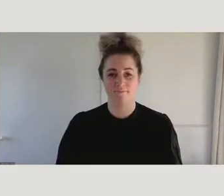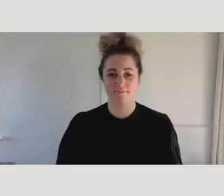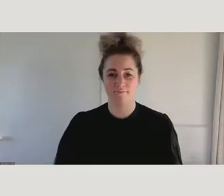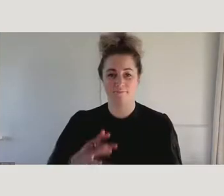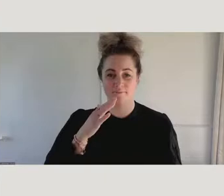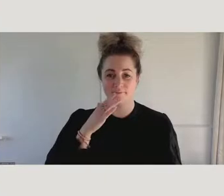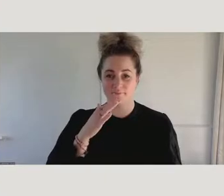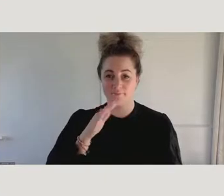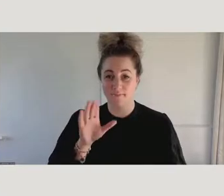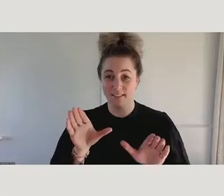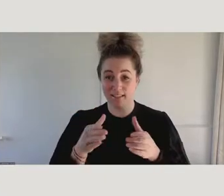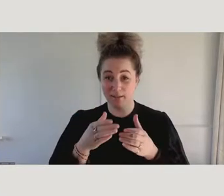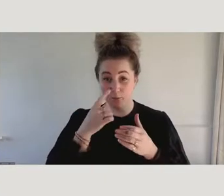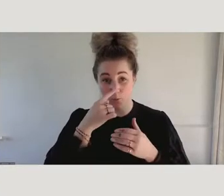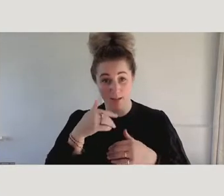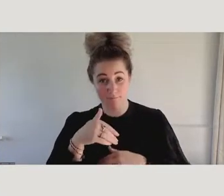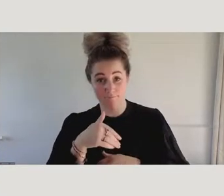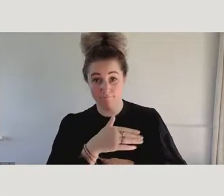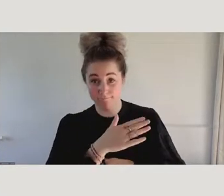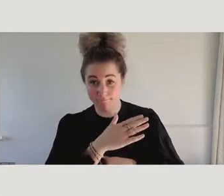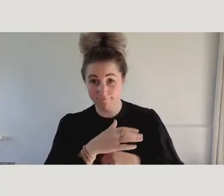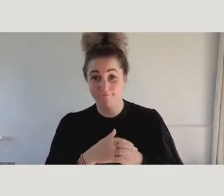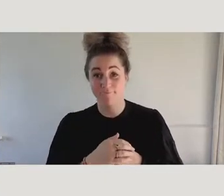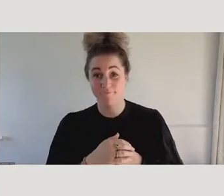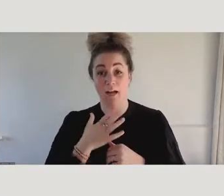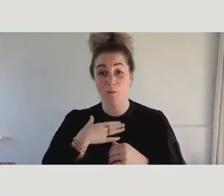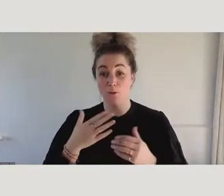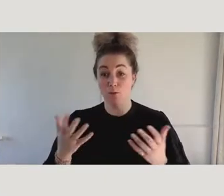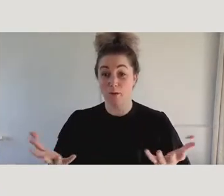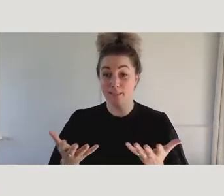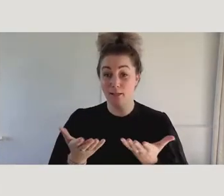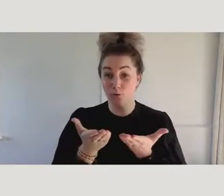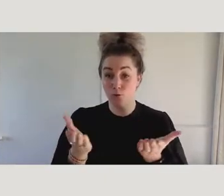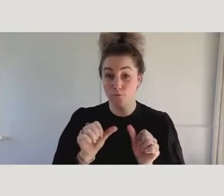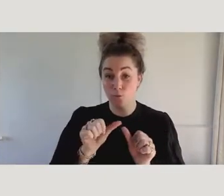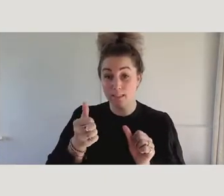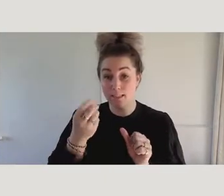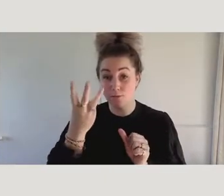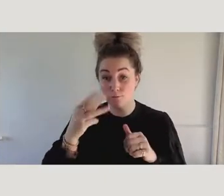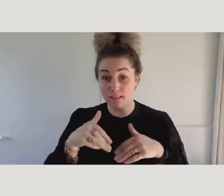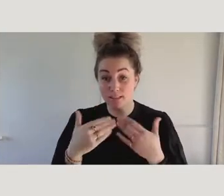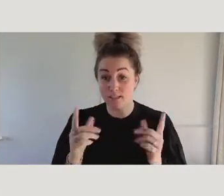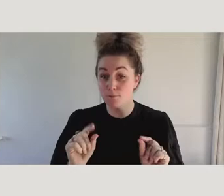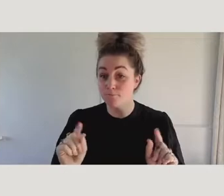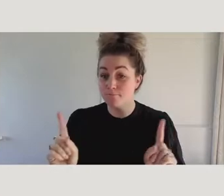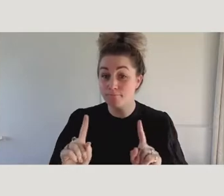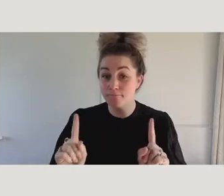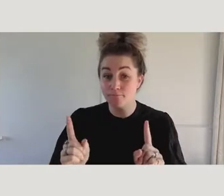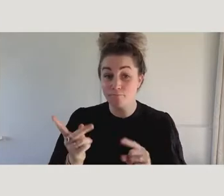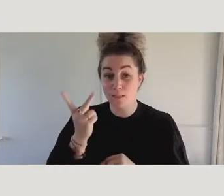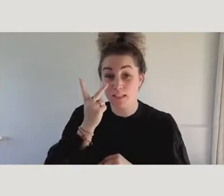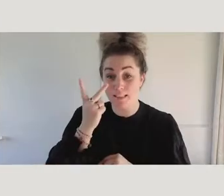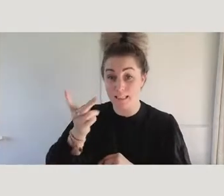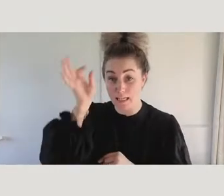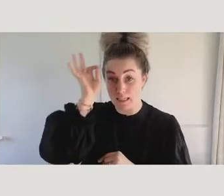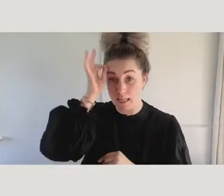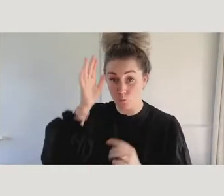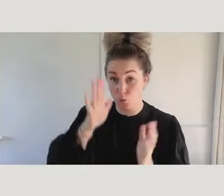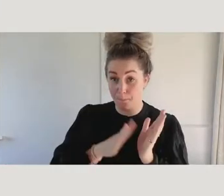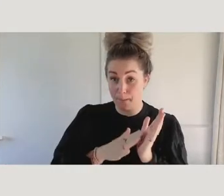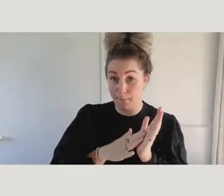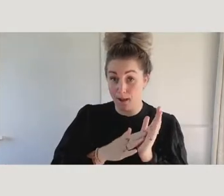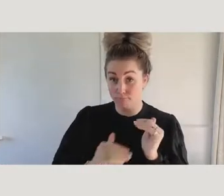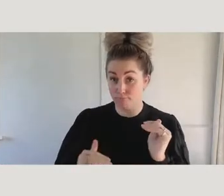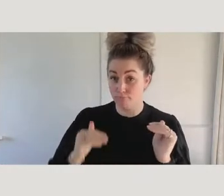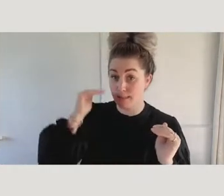you may go um just want to encourage you for the next three days you've seen who our council members are who our senior